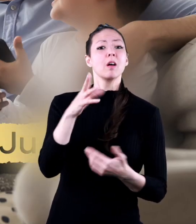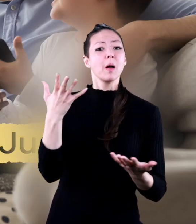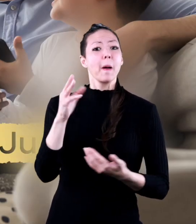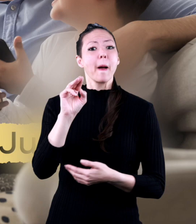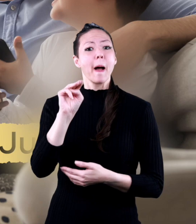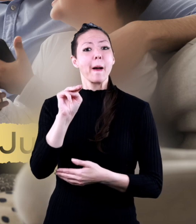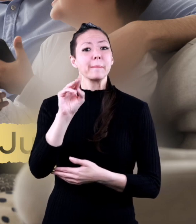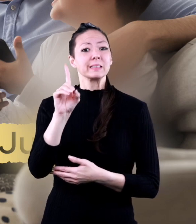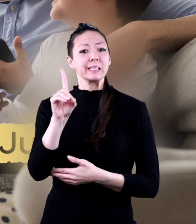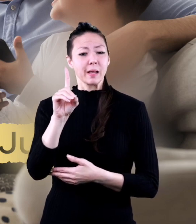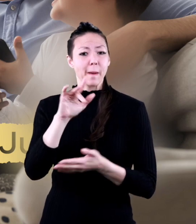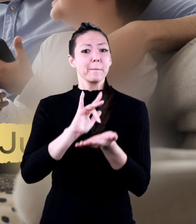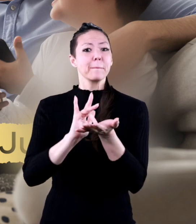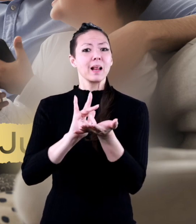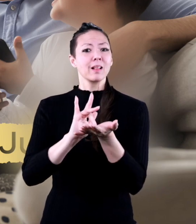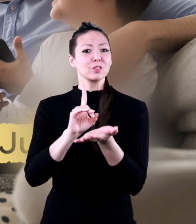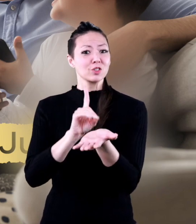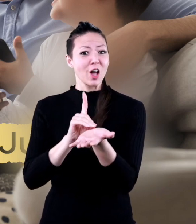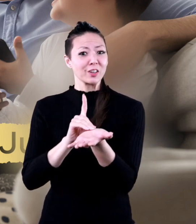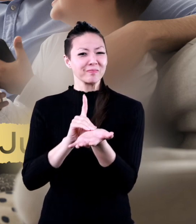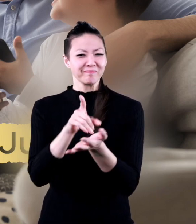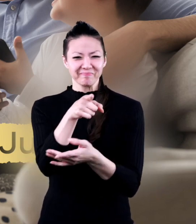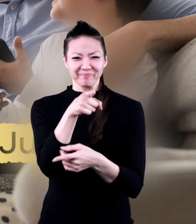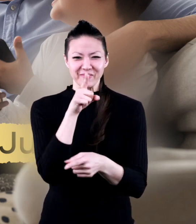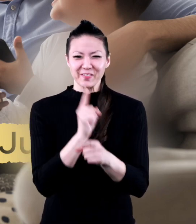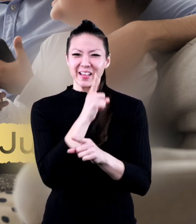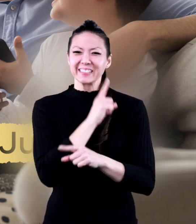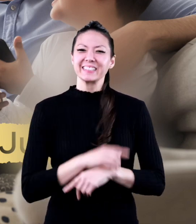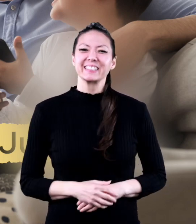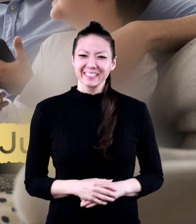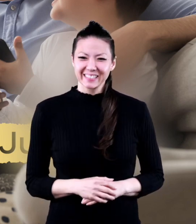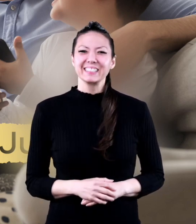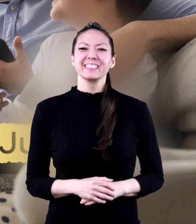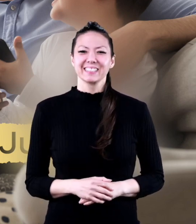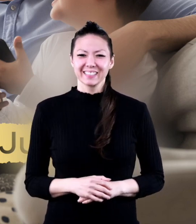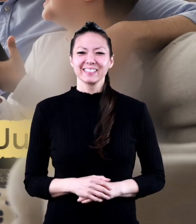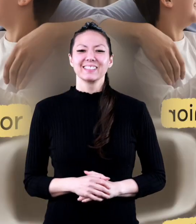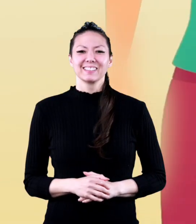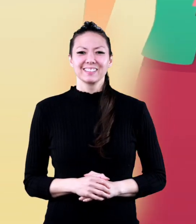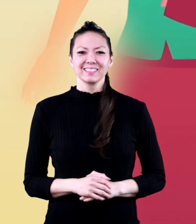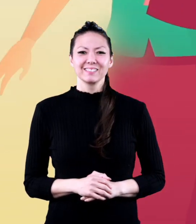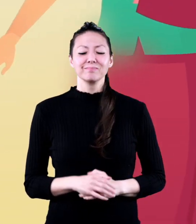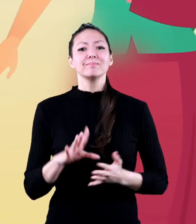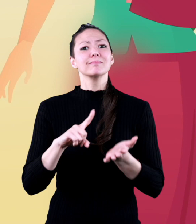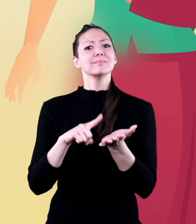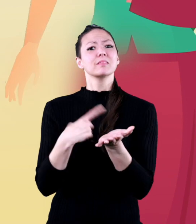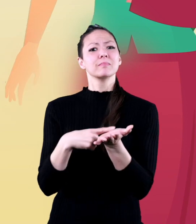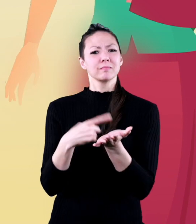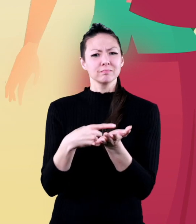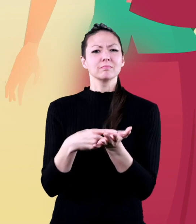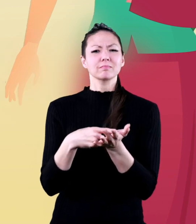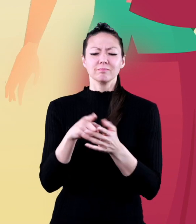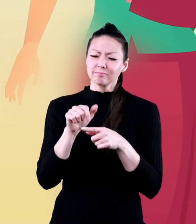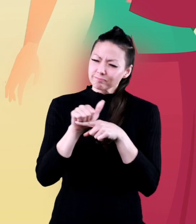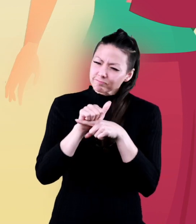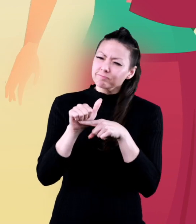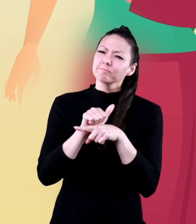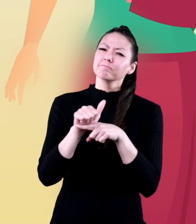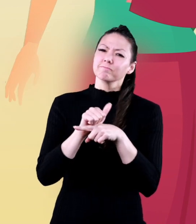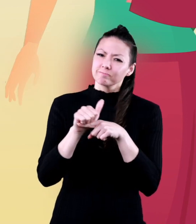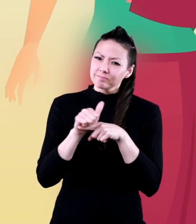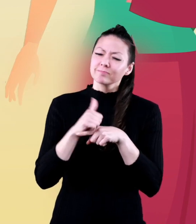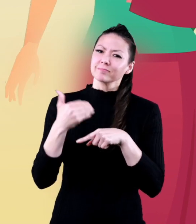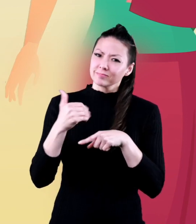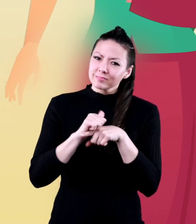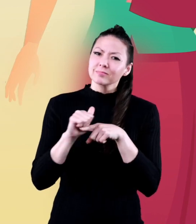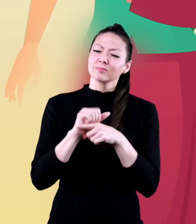junior and medical doctor, you are absolutely right. Sometimes it takes time